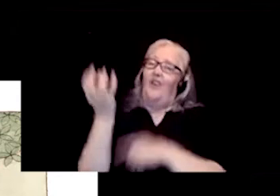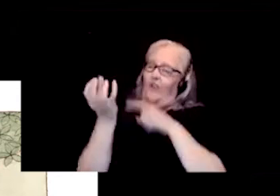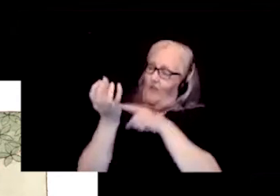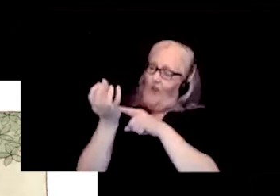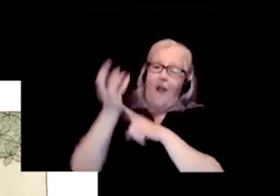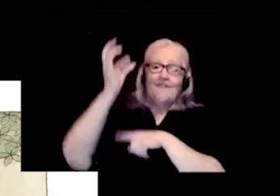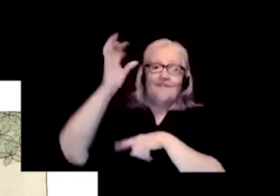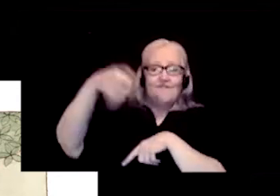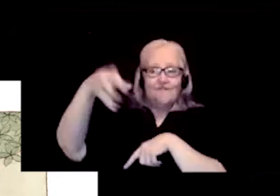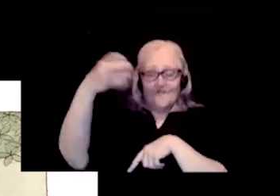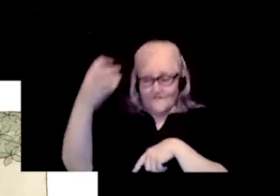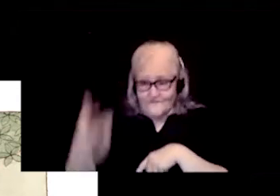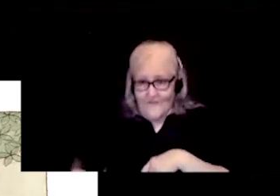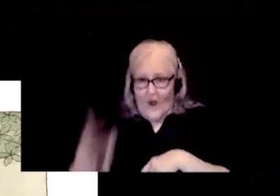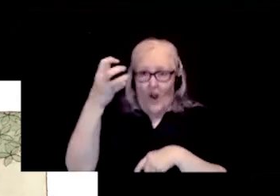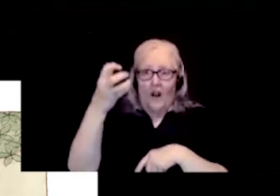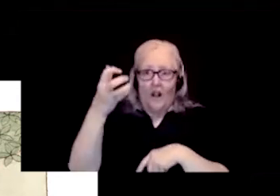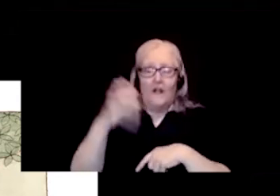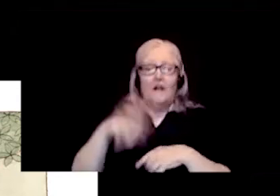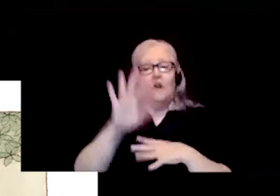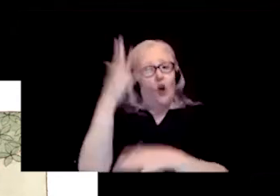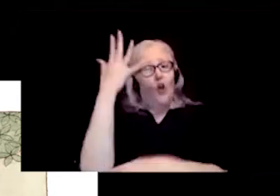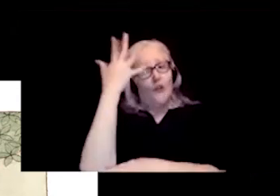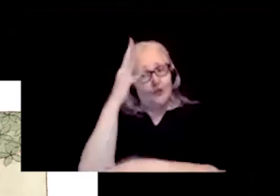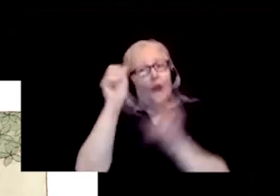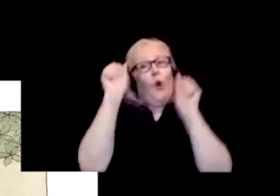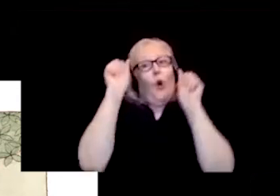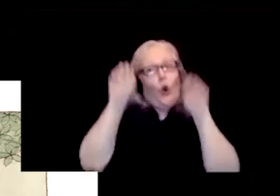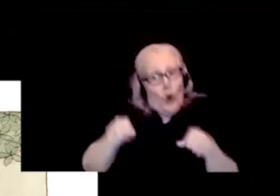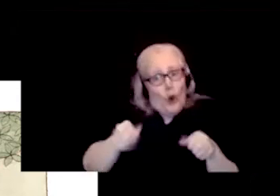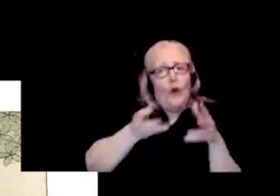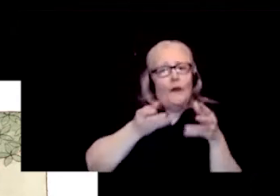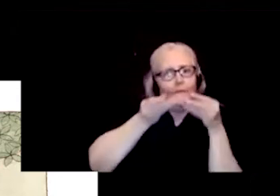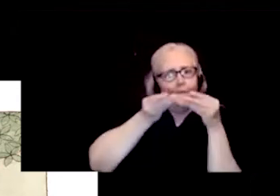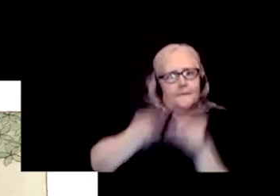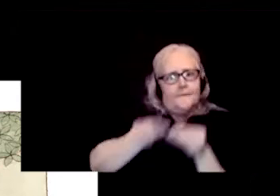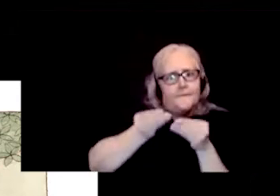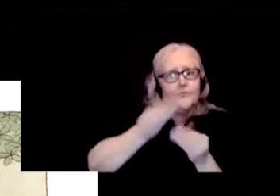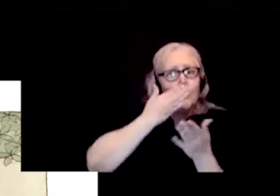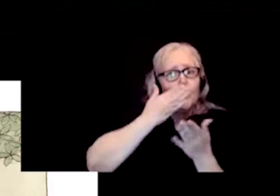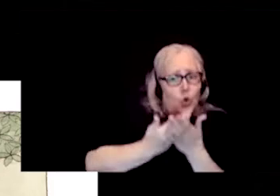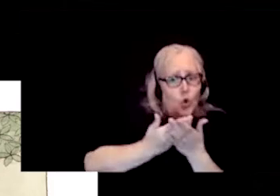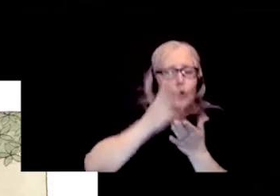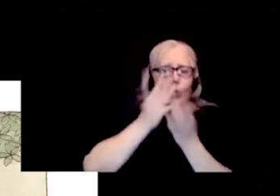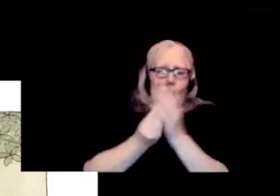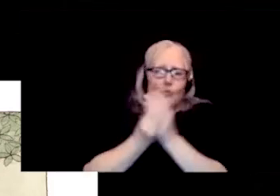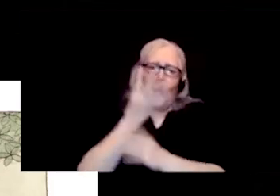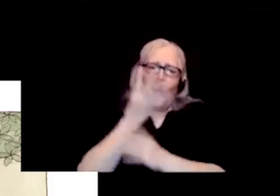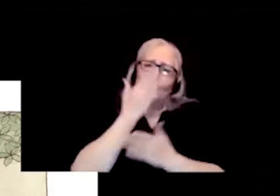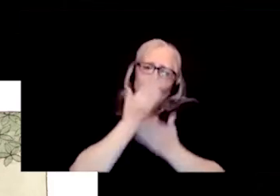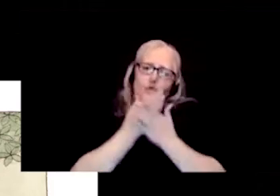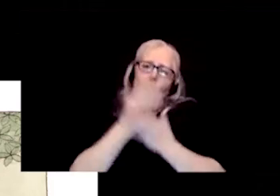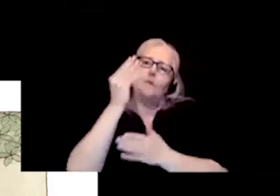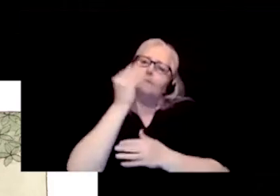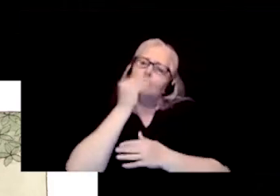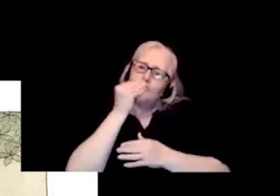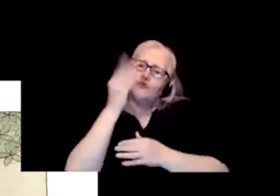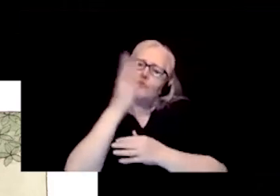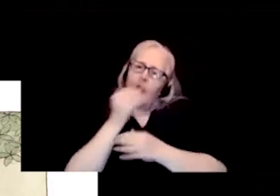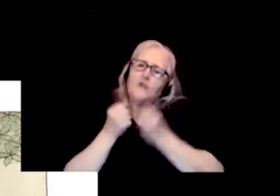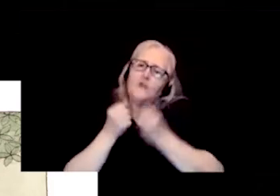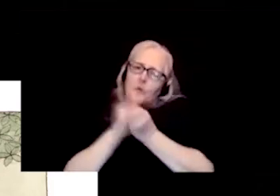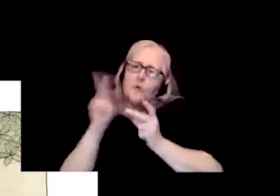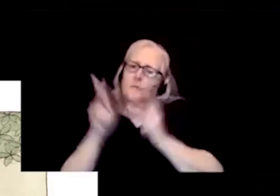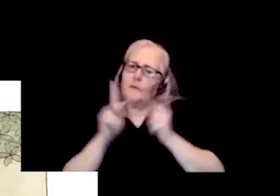had the potential to provide life-giving nourishment to all who encountered it now only leaves death and destruction in